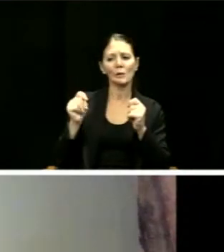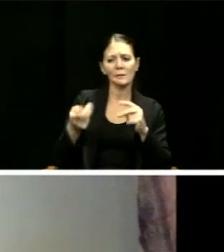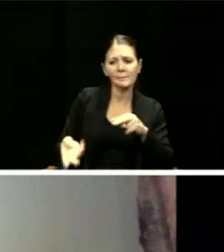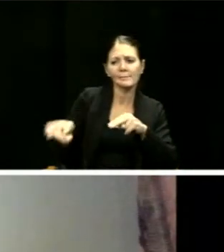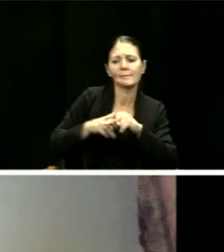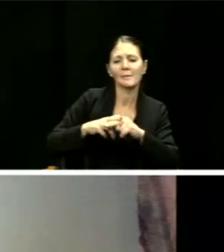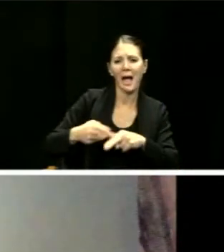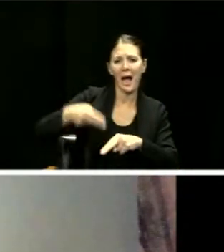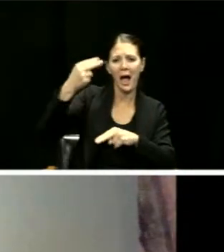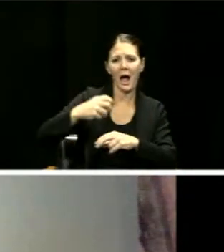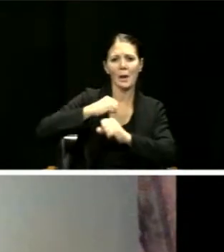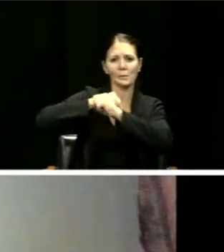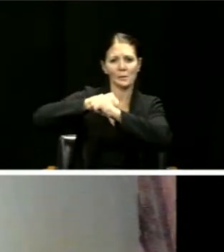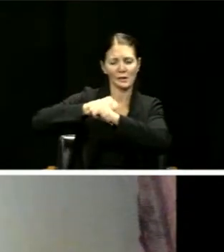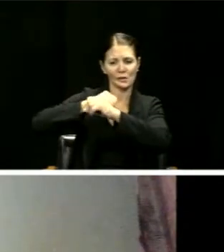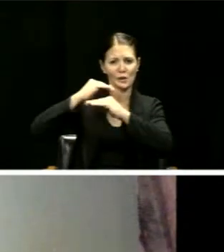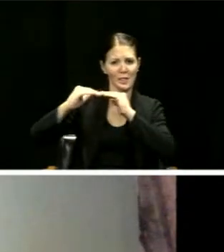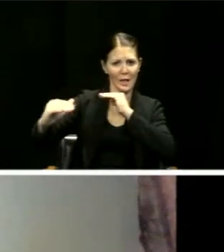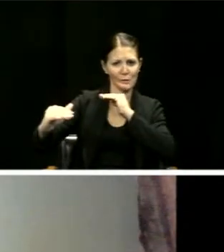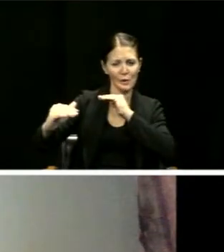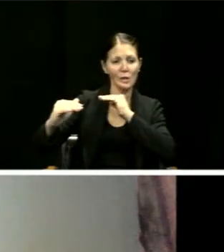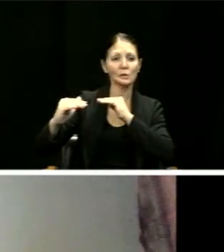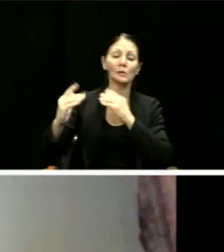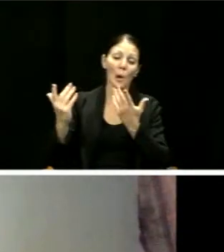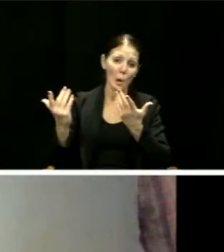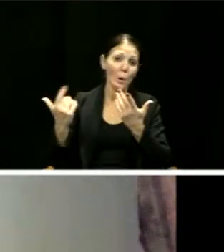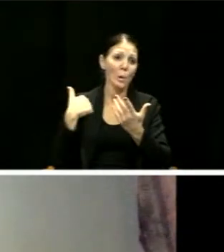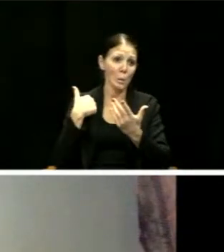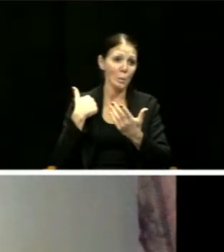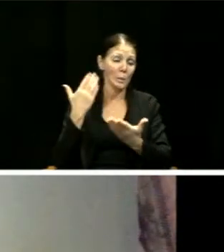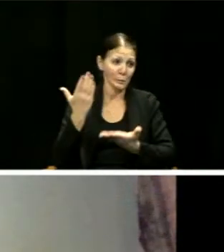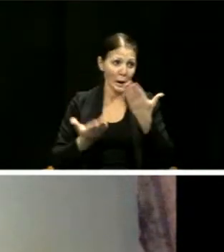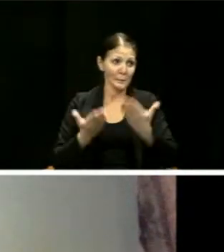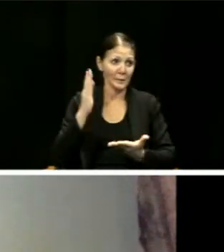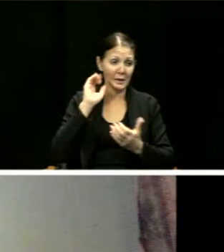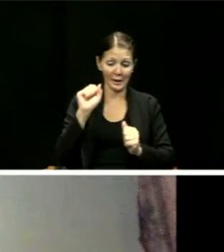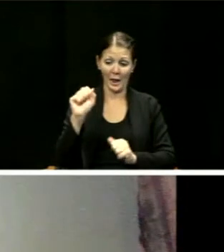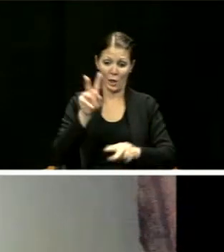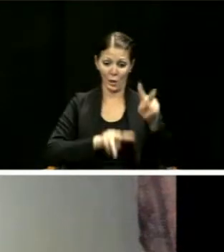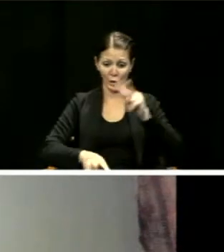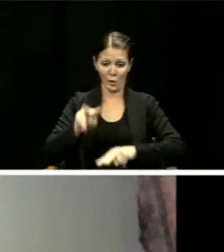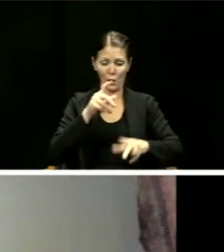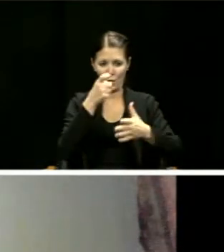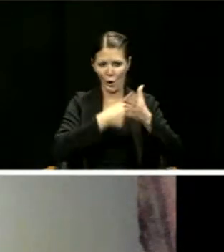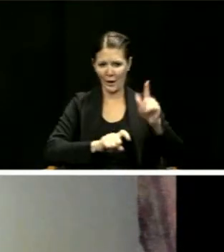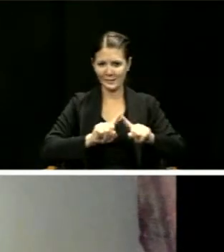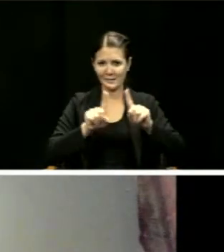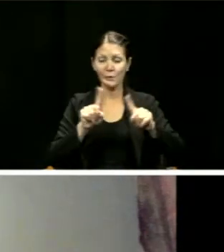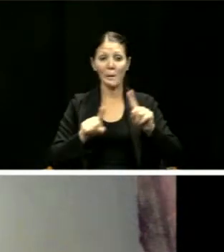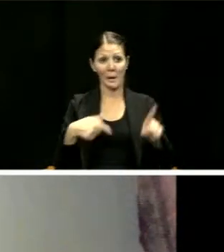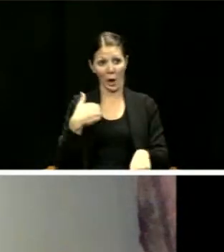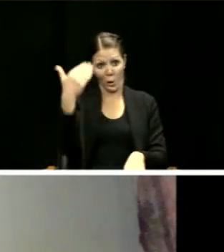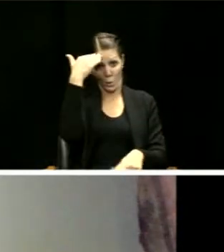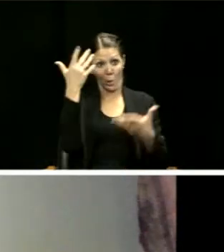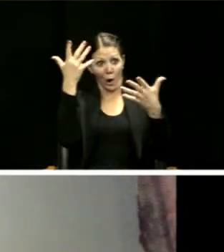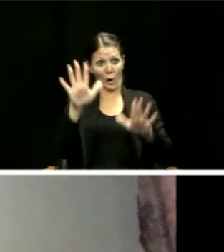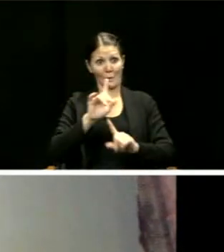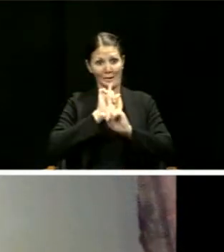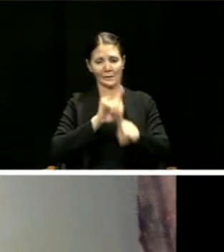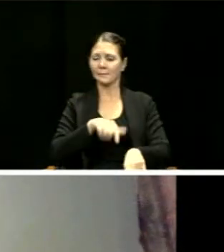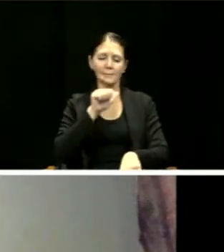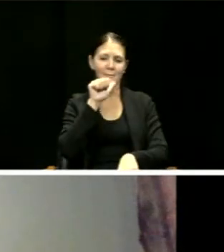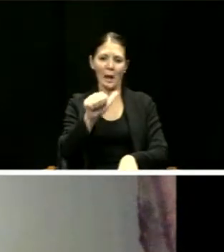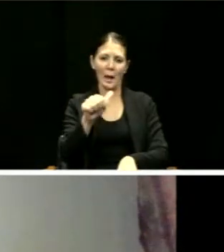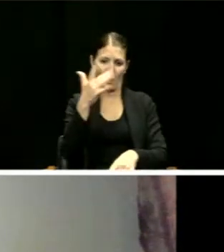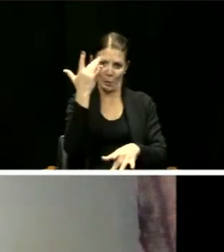of protection. And so we will probably look at just the cost differential. I don't know that at this time because this whole study was just based